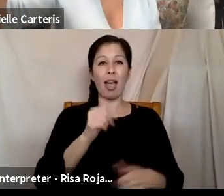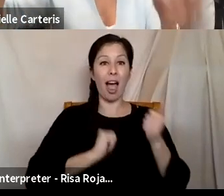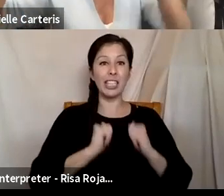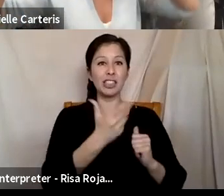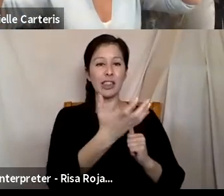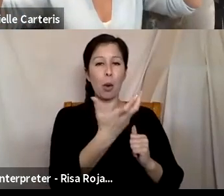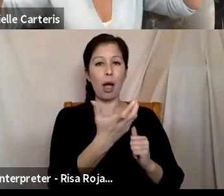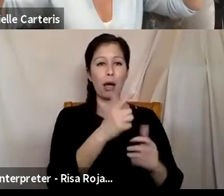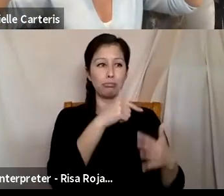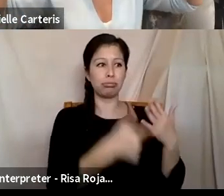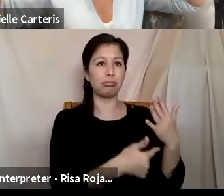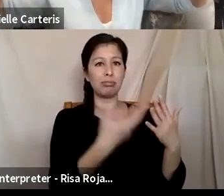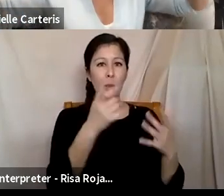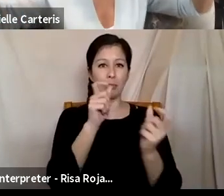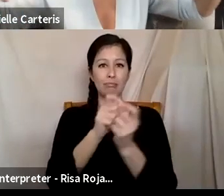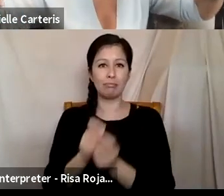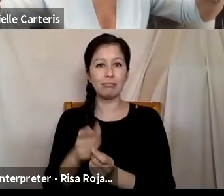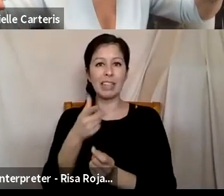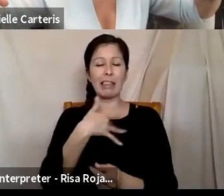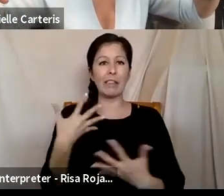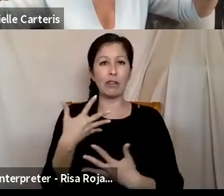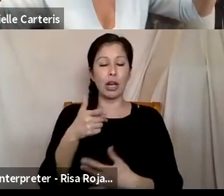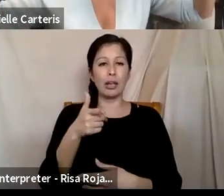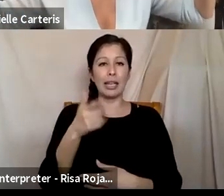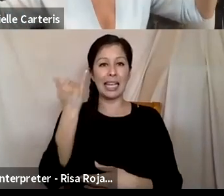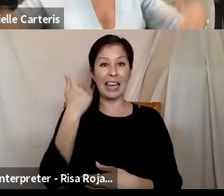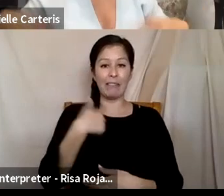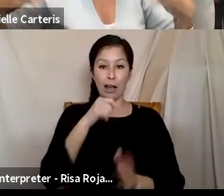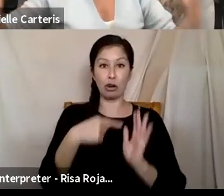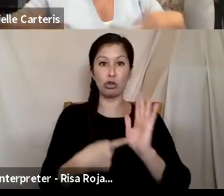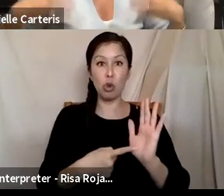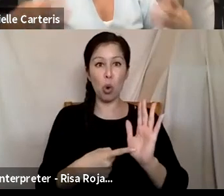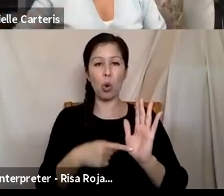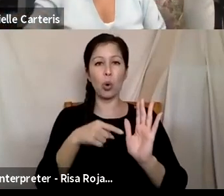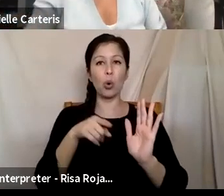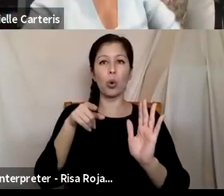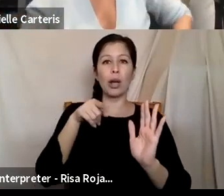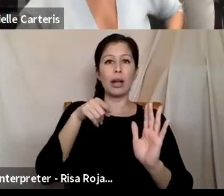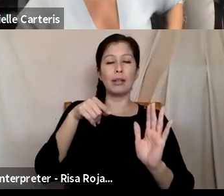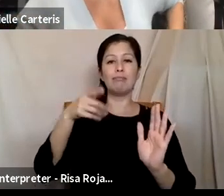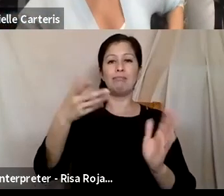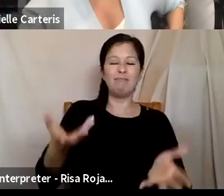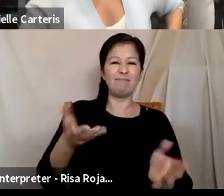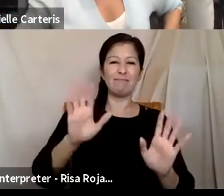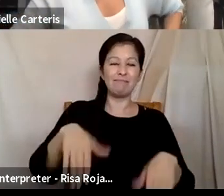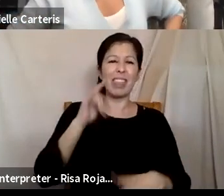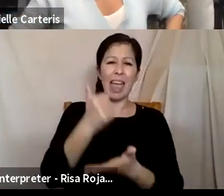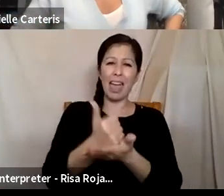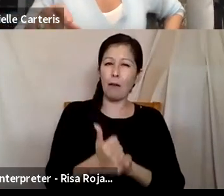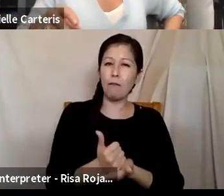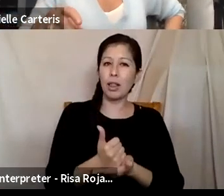all this. And so they want it for everything else. And they're afraid that you're not going to have that vision and they need to have more faith in that. So that's very